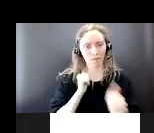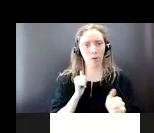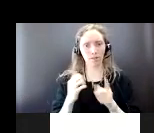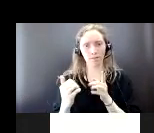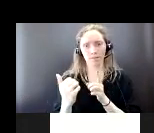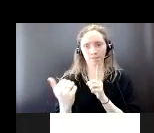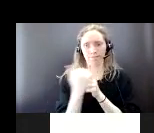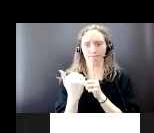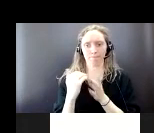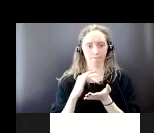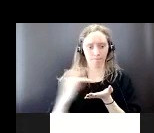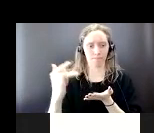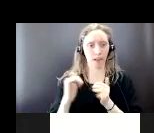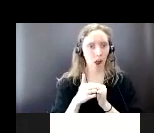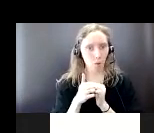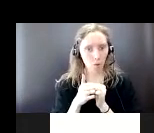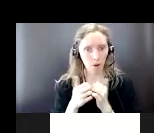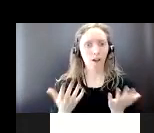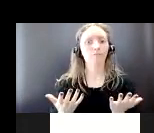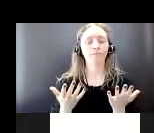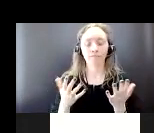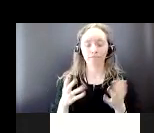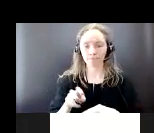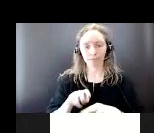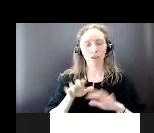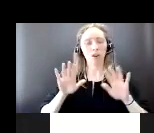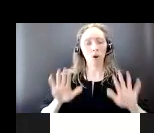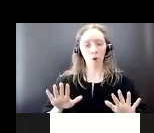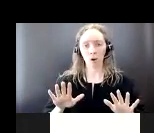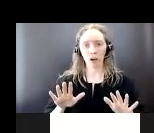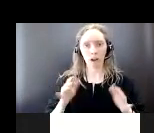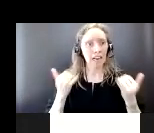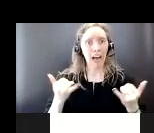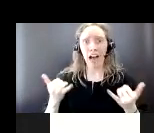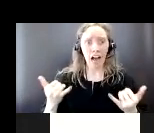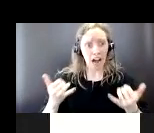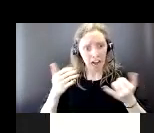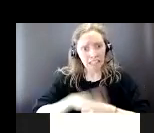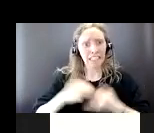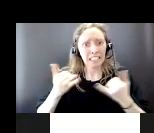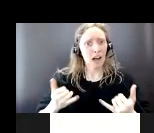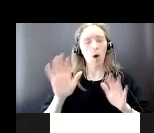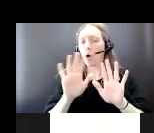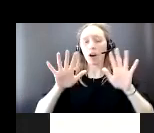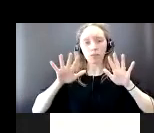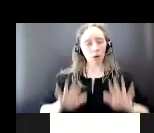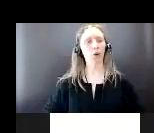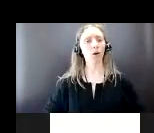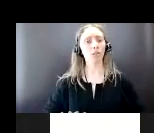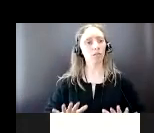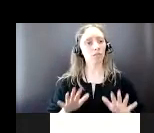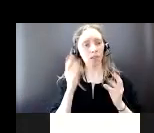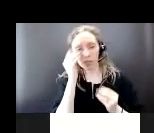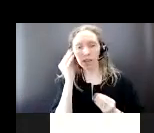Like I mentioned, sit back, take a few minutes, think about what's going on, and you'll save yourself from falling into any